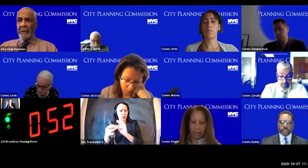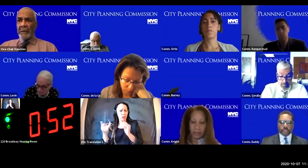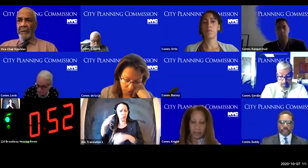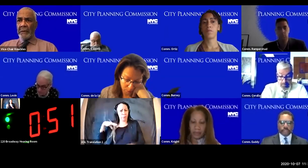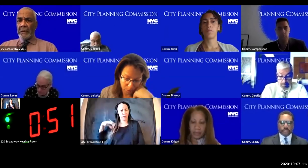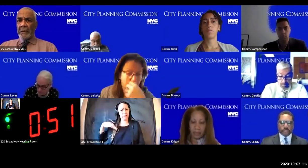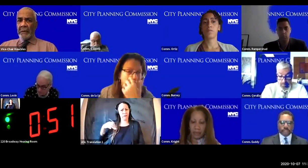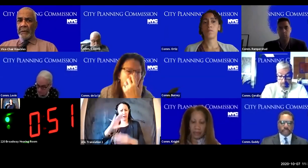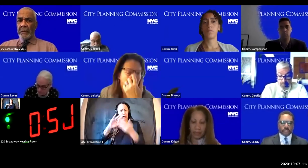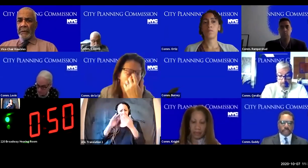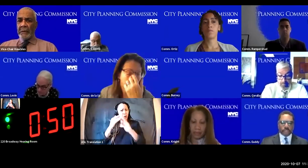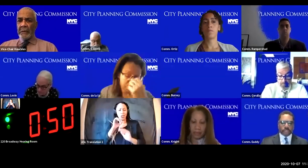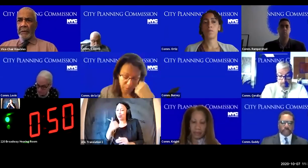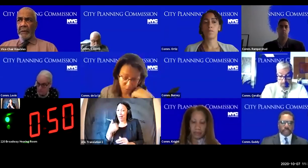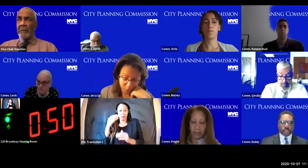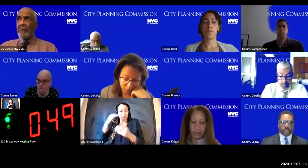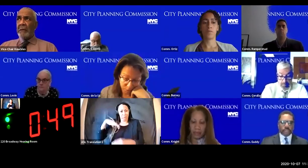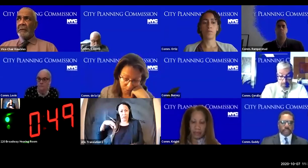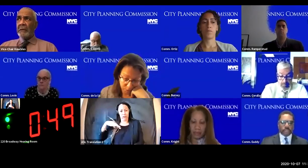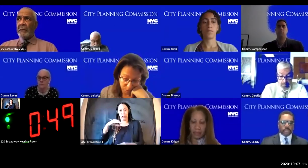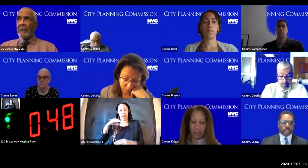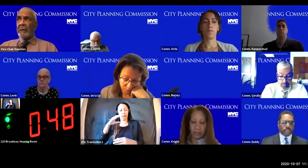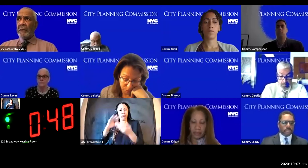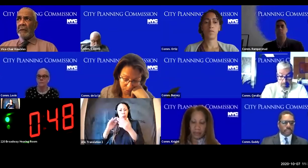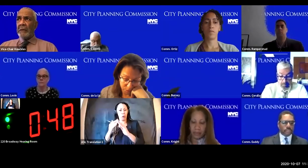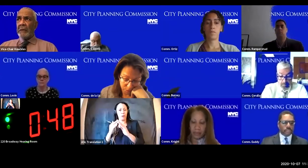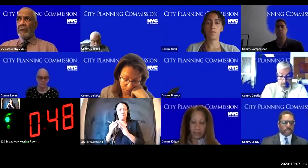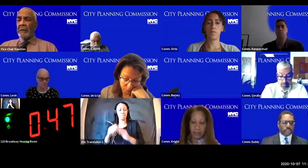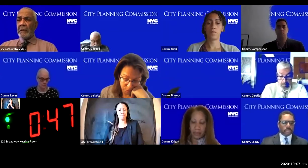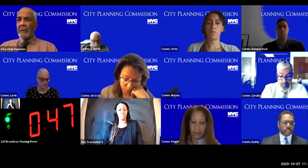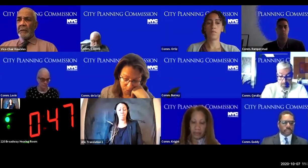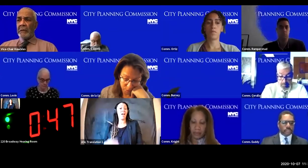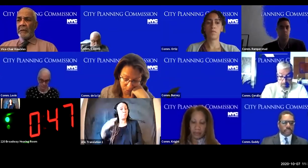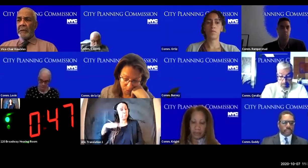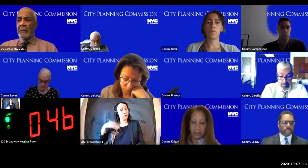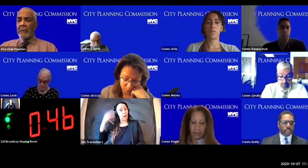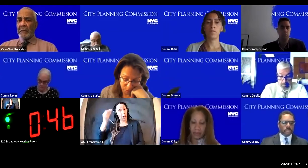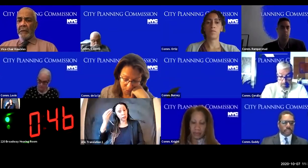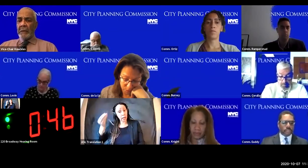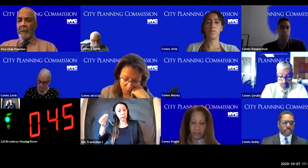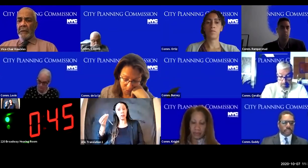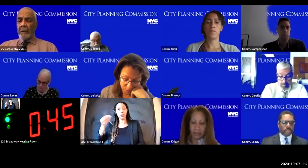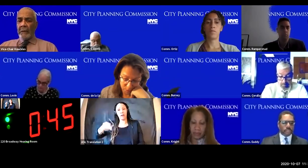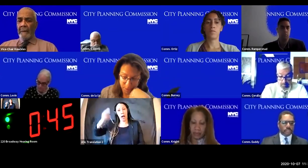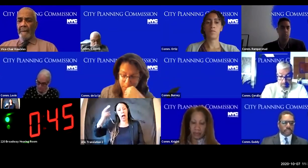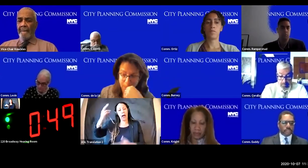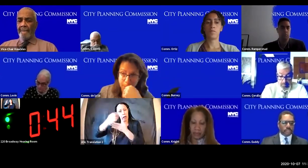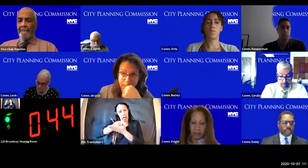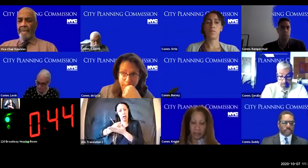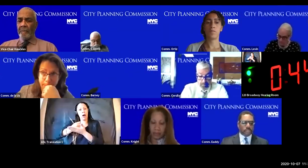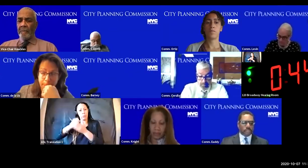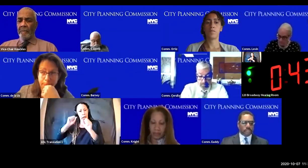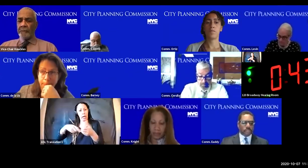the community. This will not benefit the community. This will benefit outsiders who have higher incomes that can